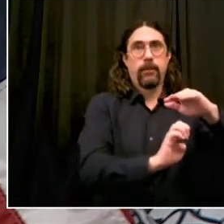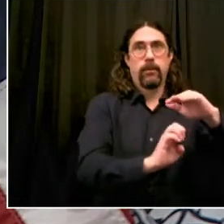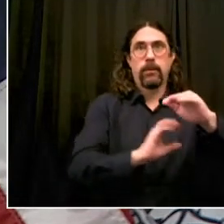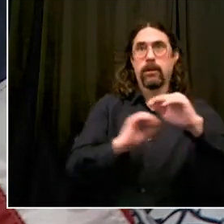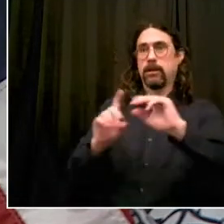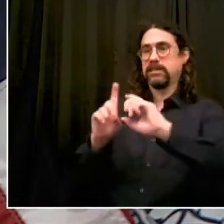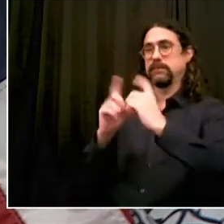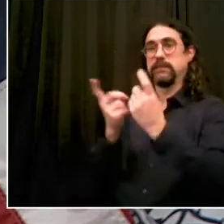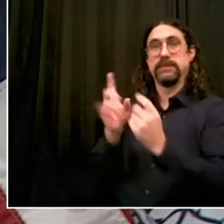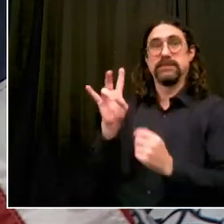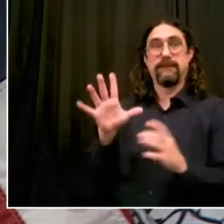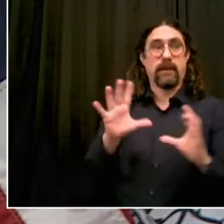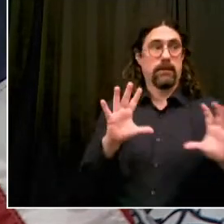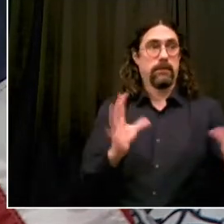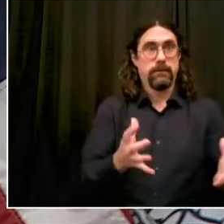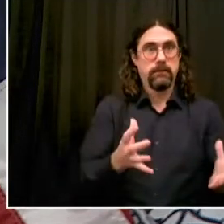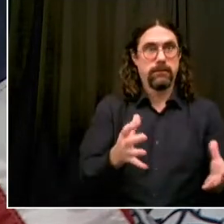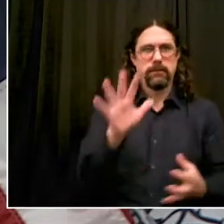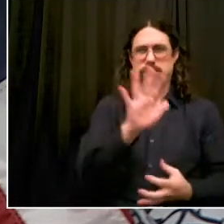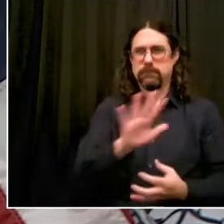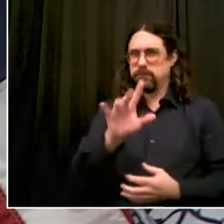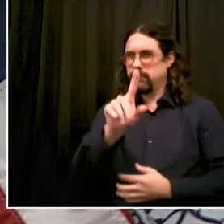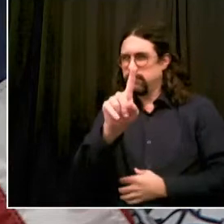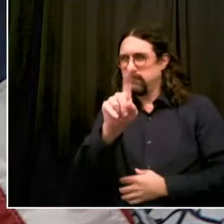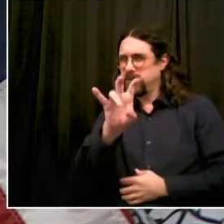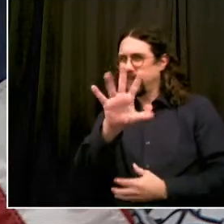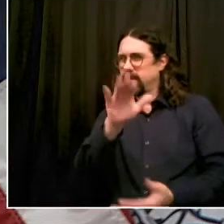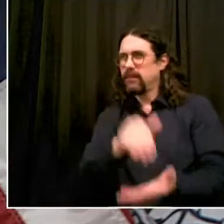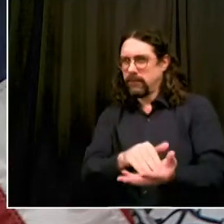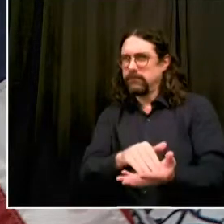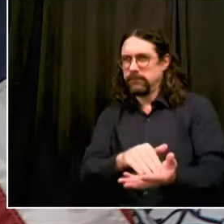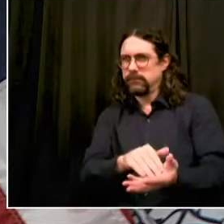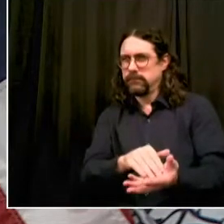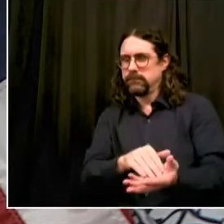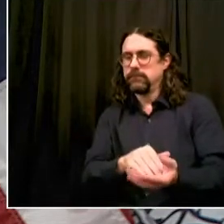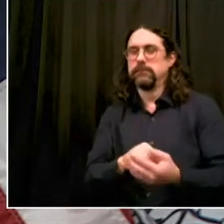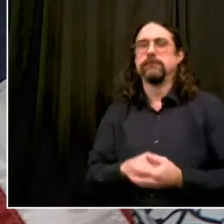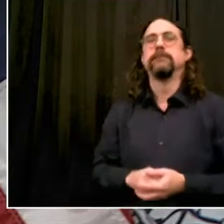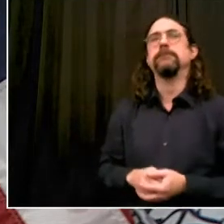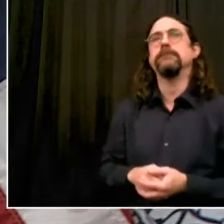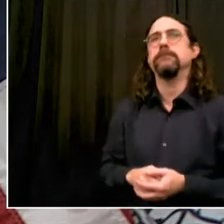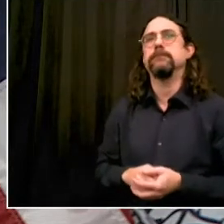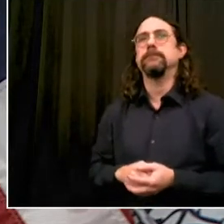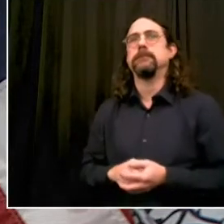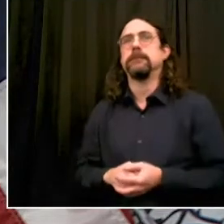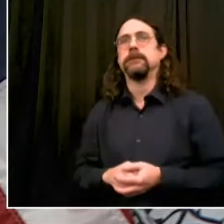come back again with the consent form on file.